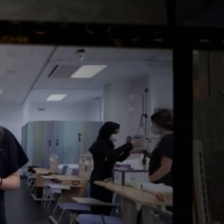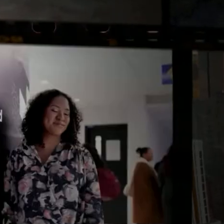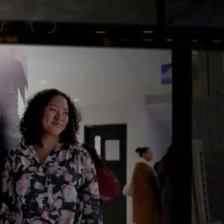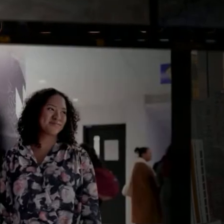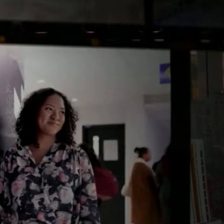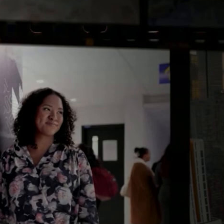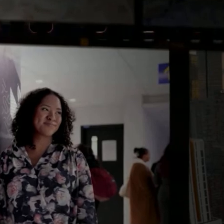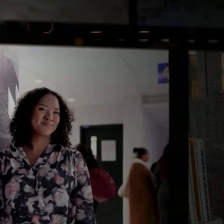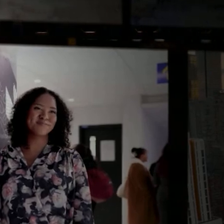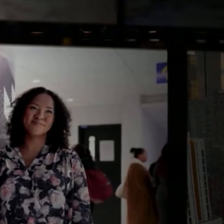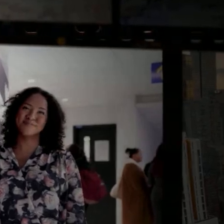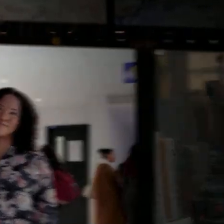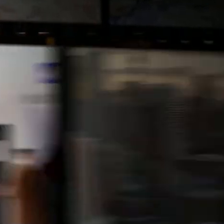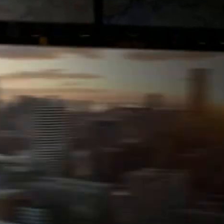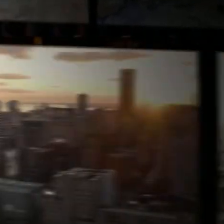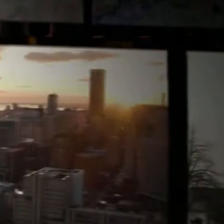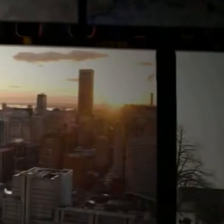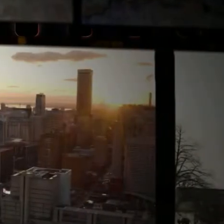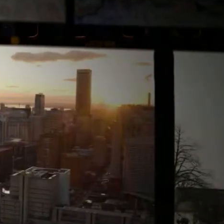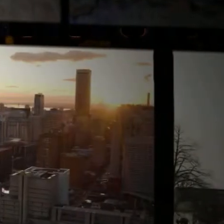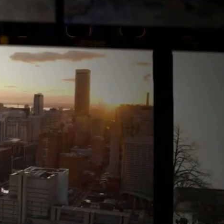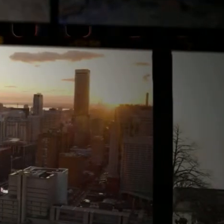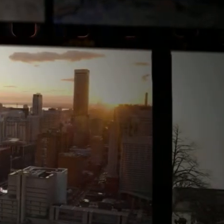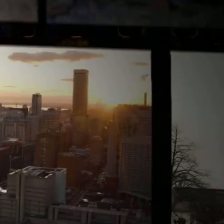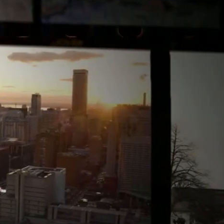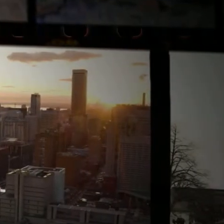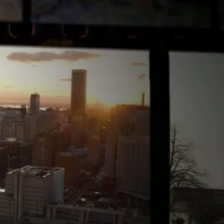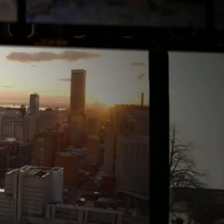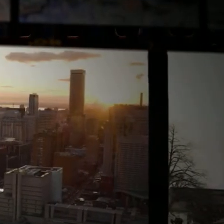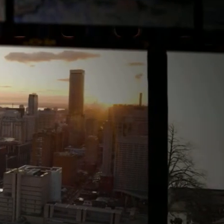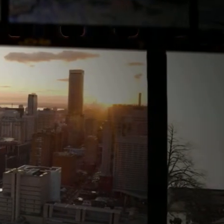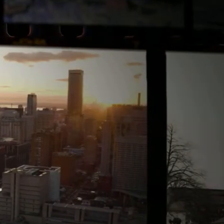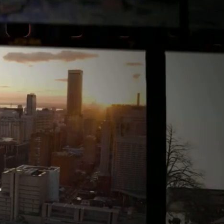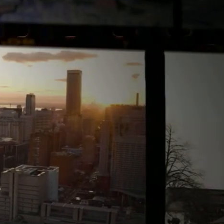our city, across the country, and around the world.